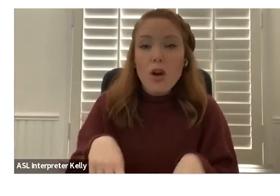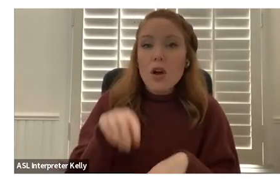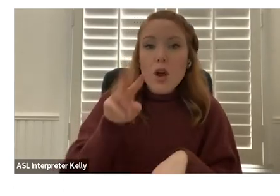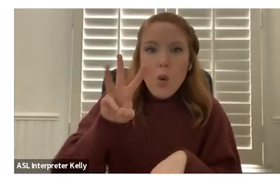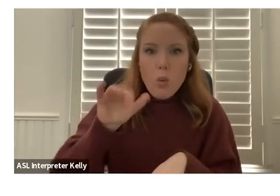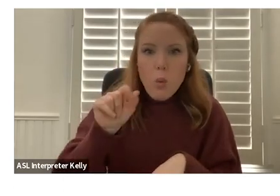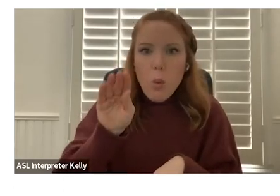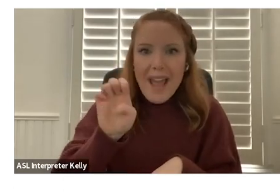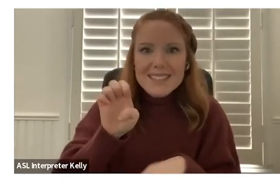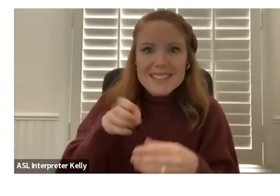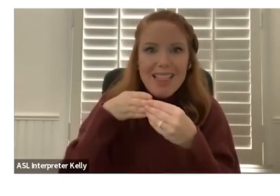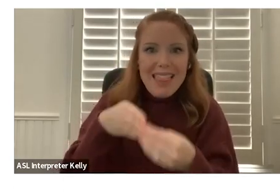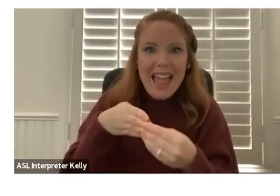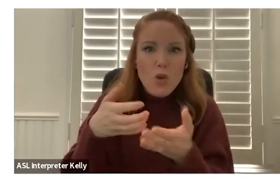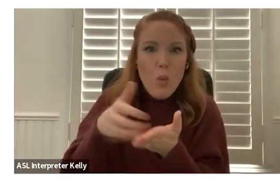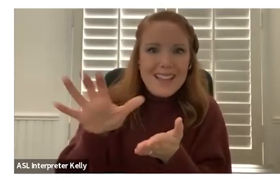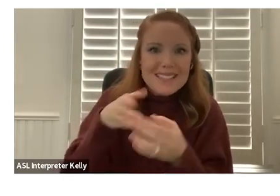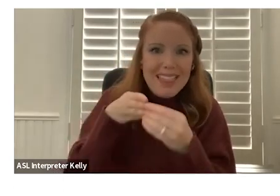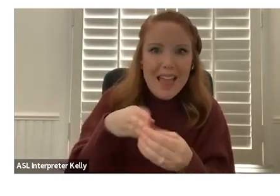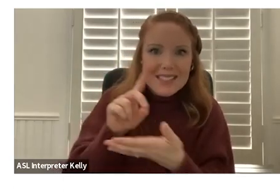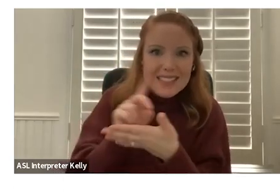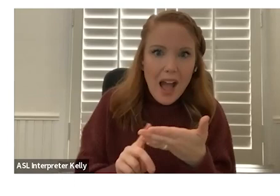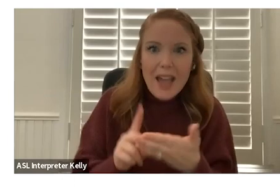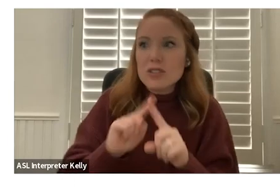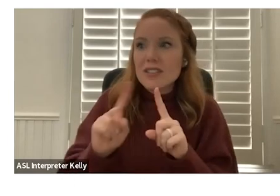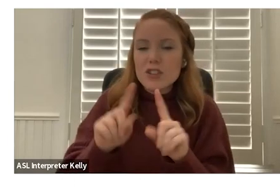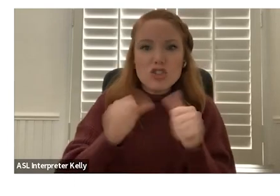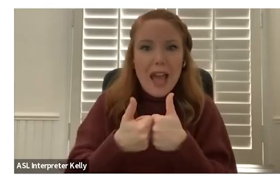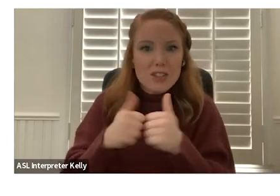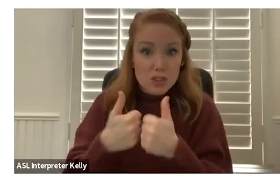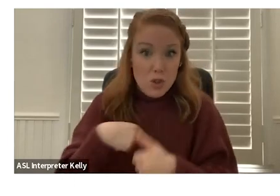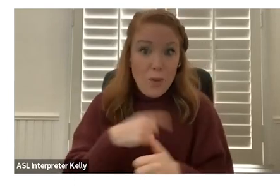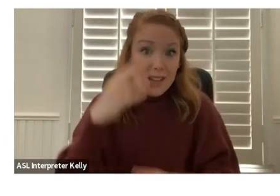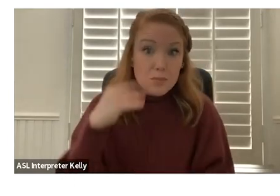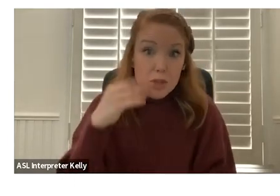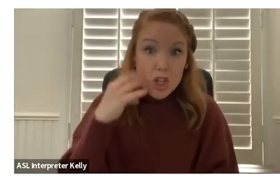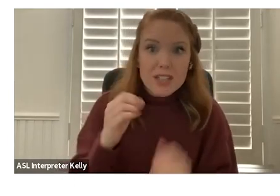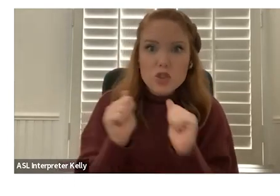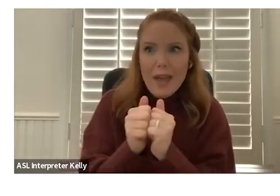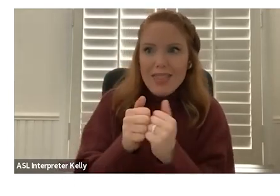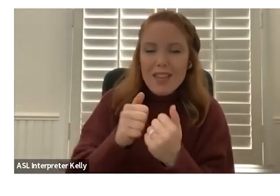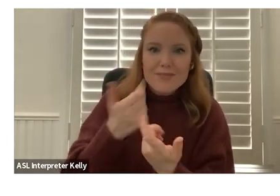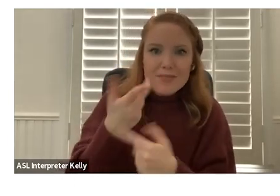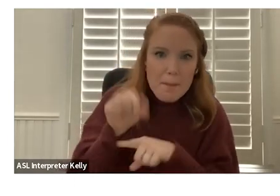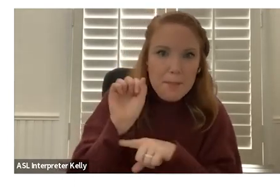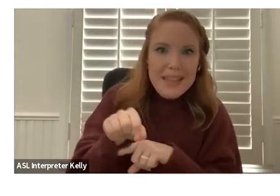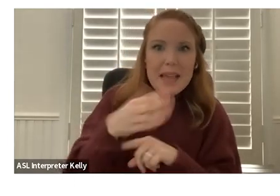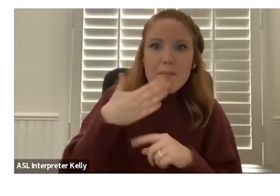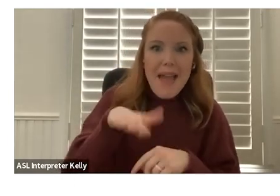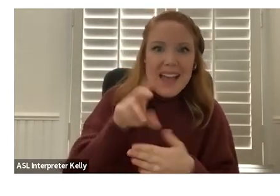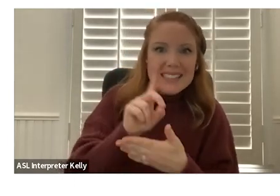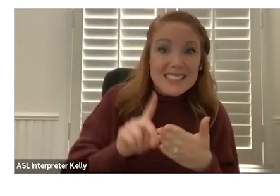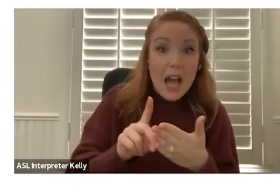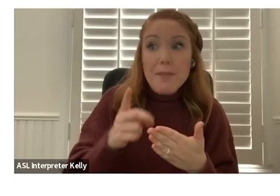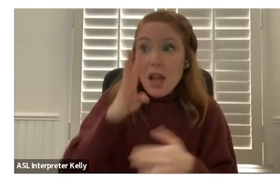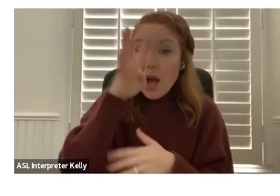to kind of rally their collective expertise to look at this as multifaceted as possible, and then add to the way that we're